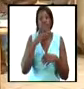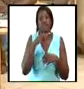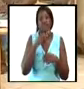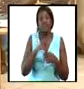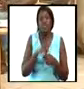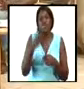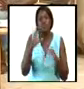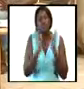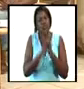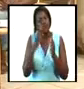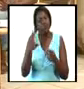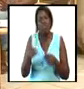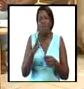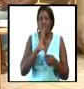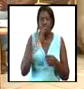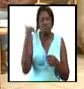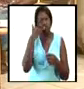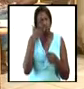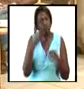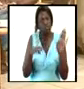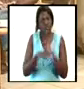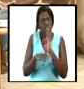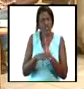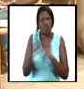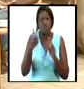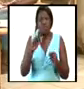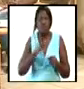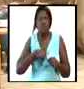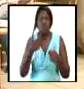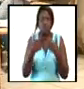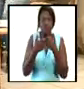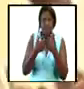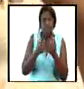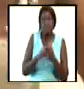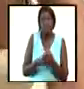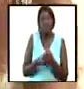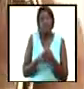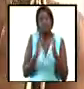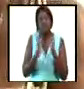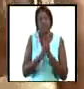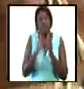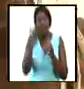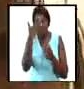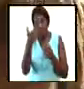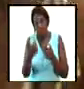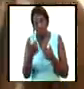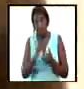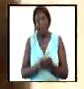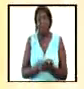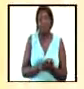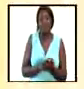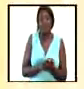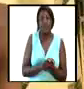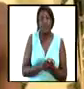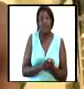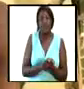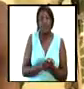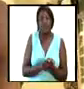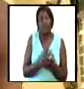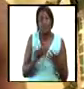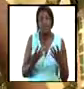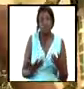Don't answer that now, Liz. We're busy. But it's Richard. Liz! Hello?